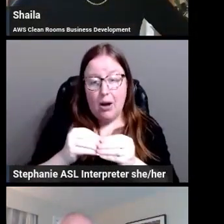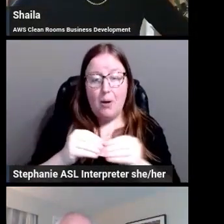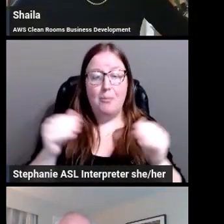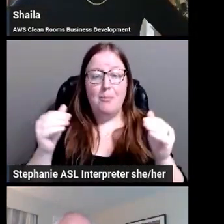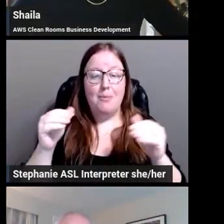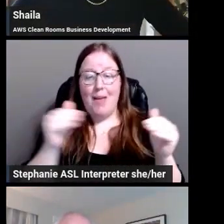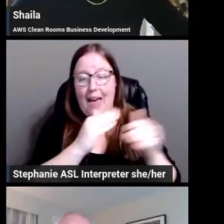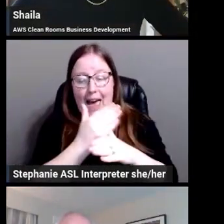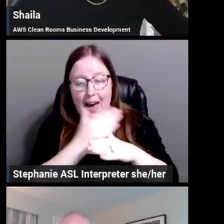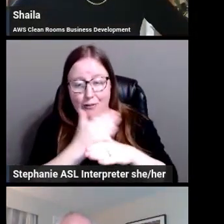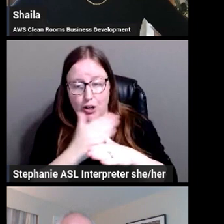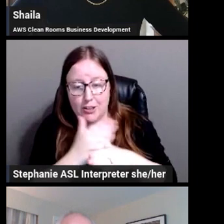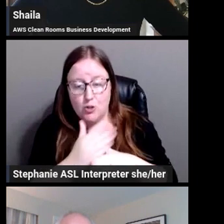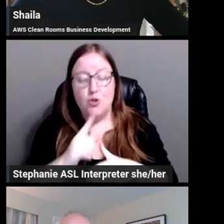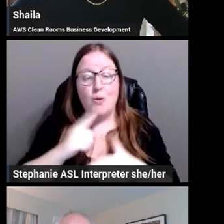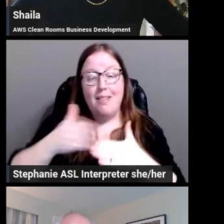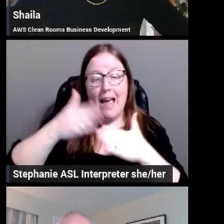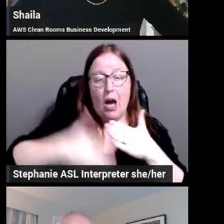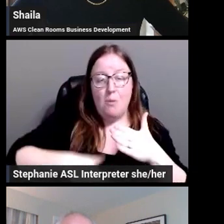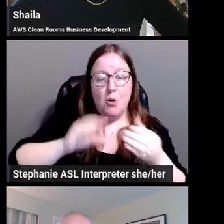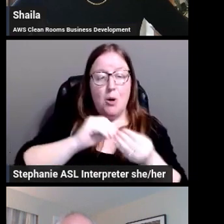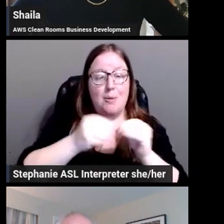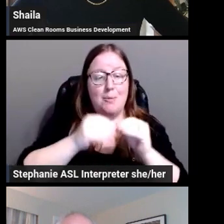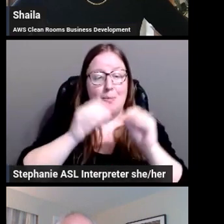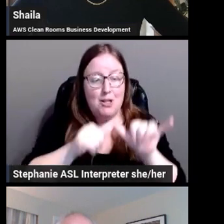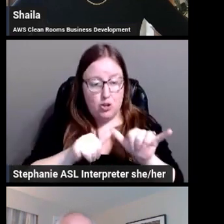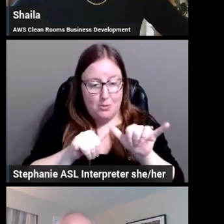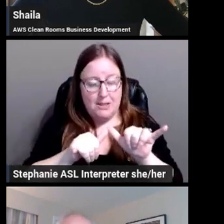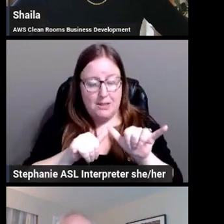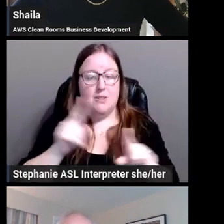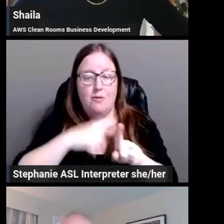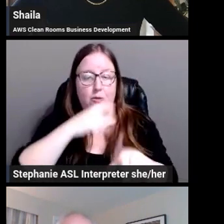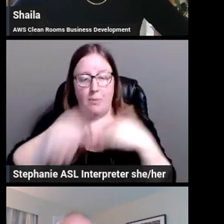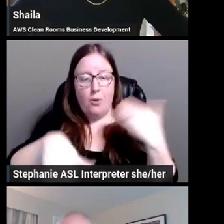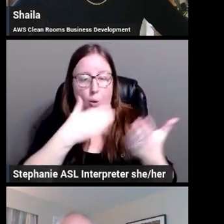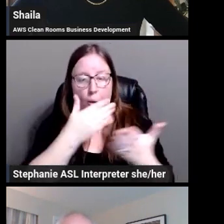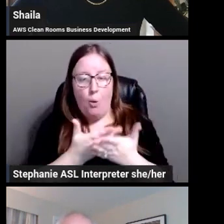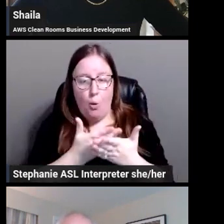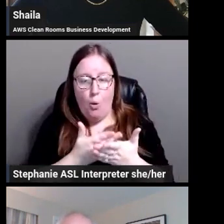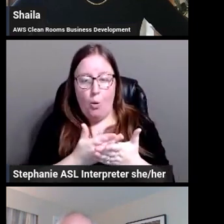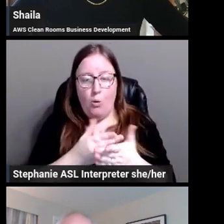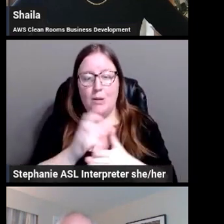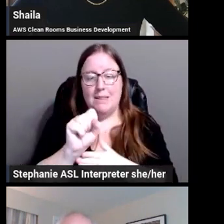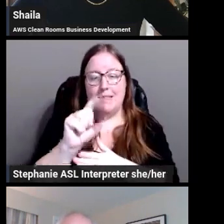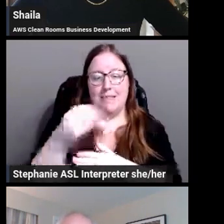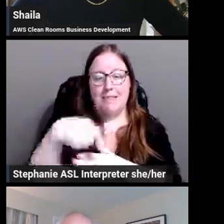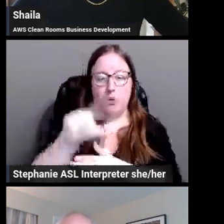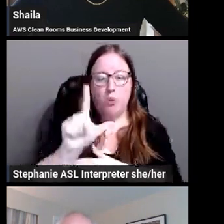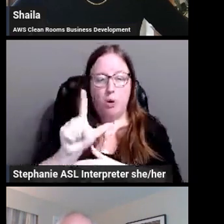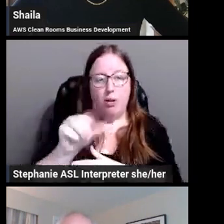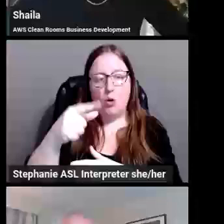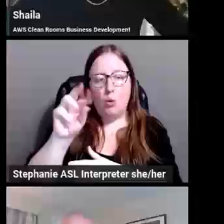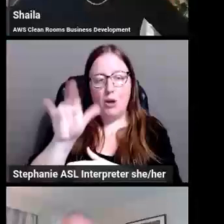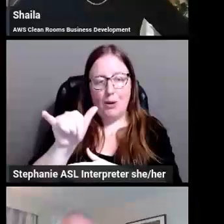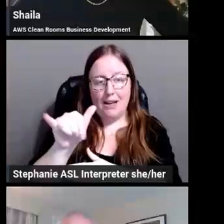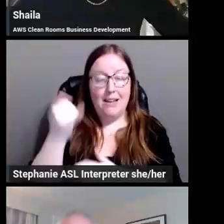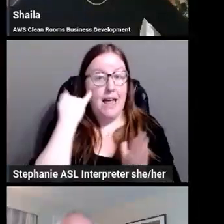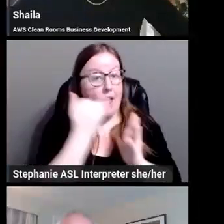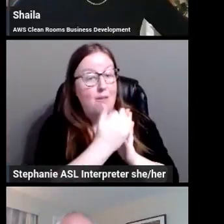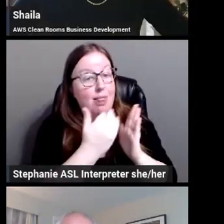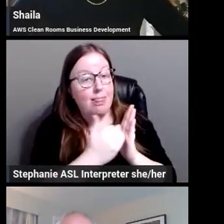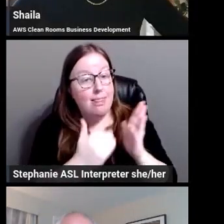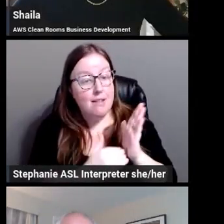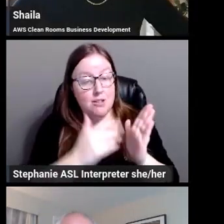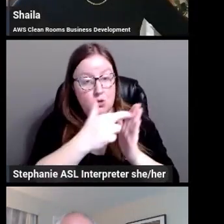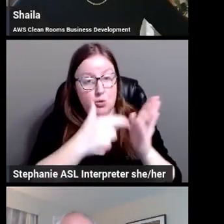basically output measurement statistics from this whole SQL query. If I take a list analysis rule, I can get